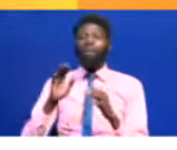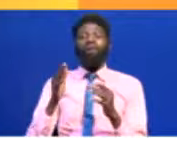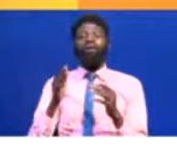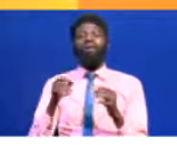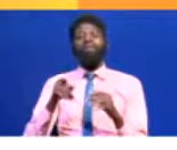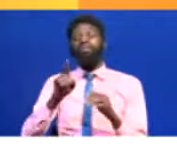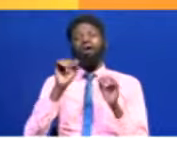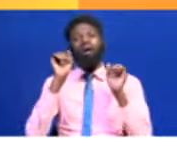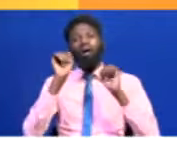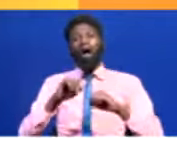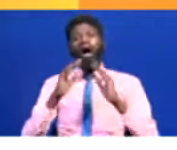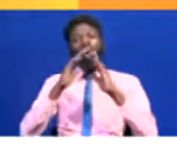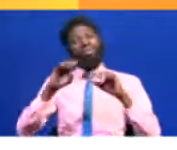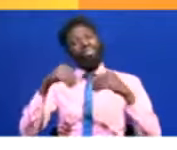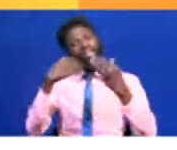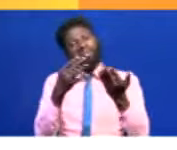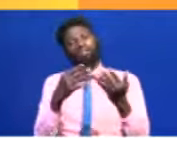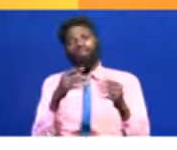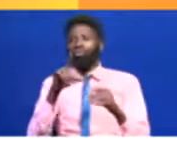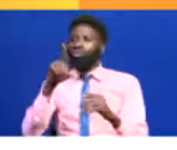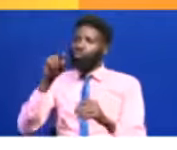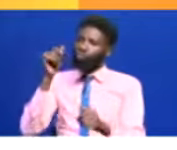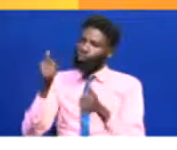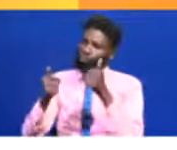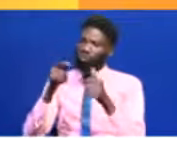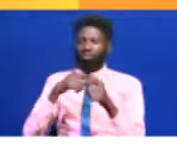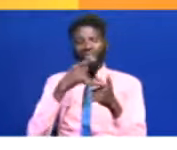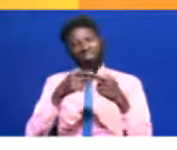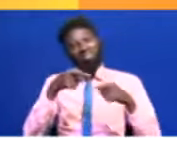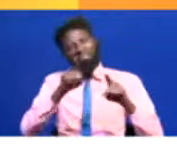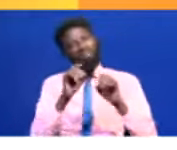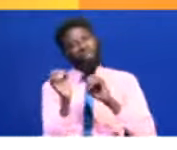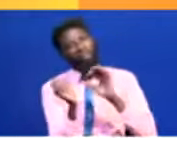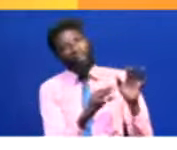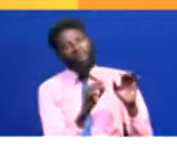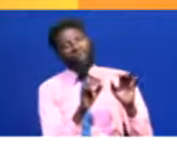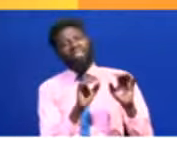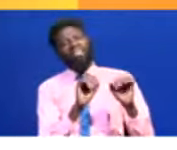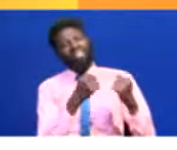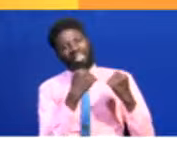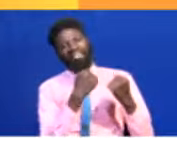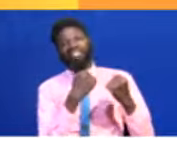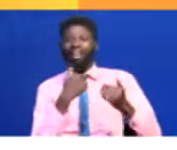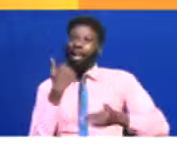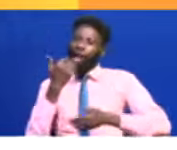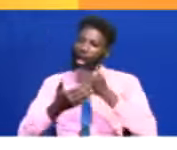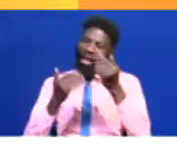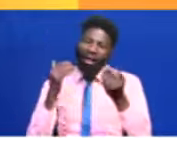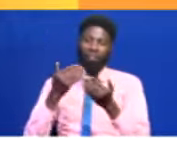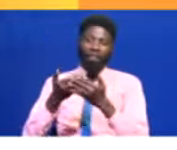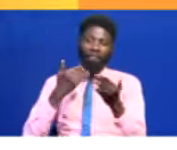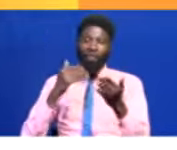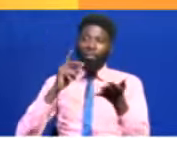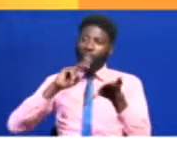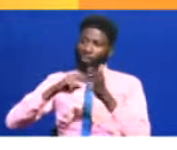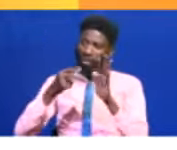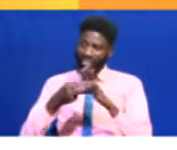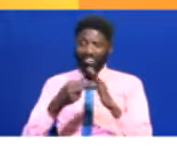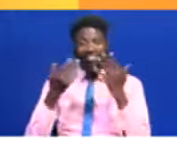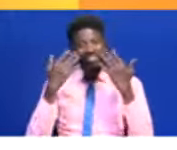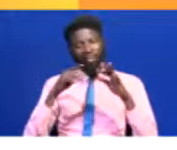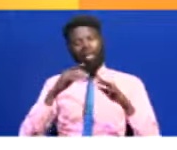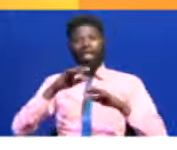be allocated a house, you choose the house you want, and that way before the program, the project is over, you realize you'll have saved